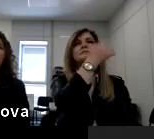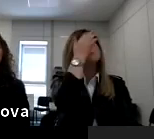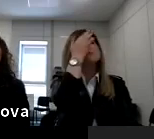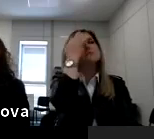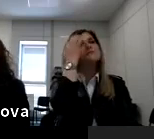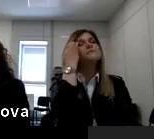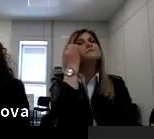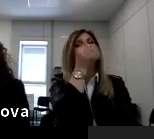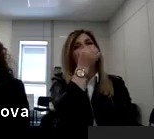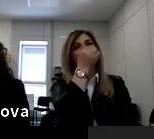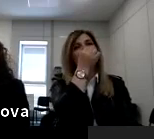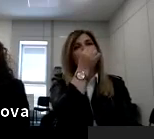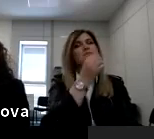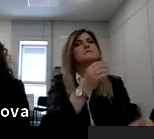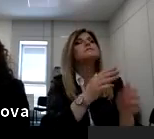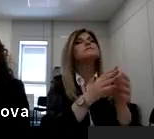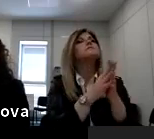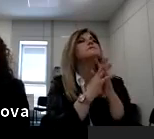A